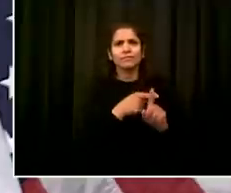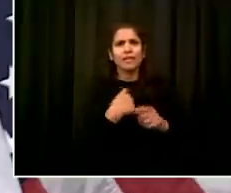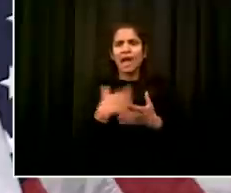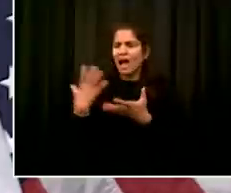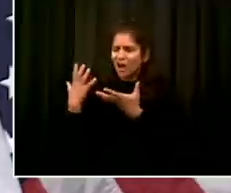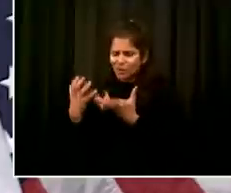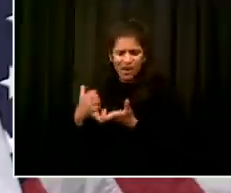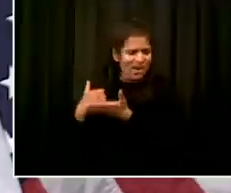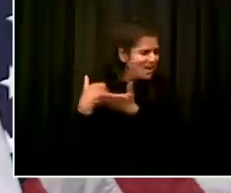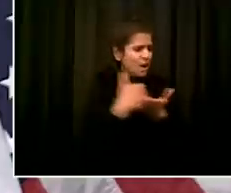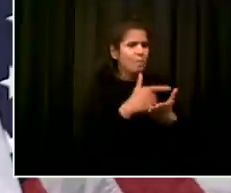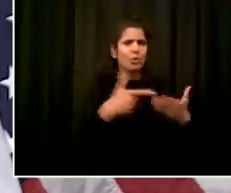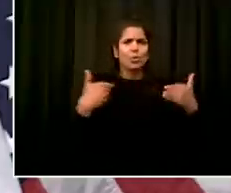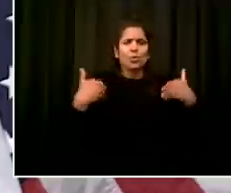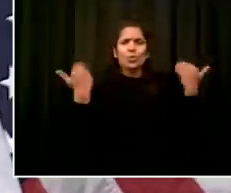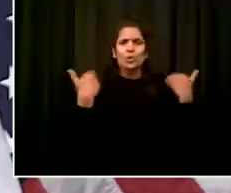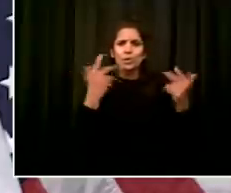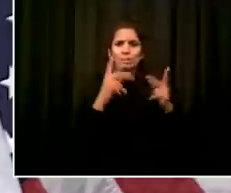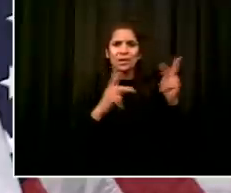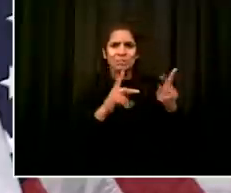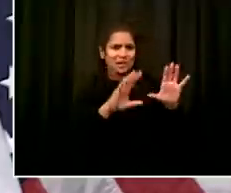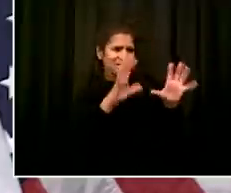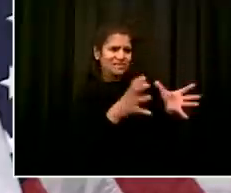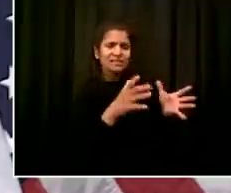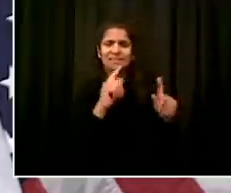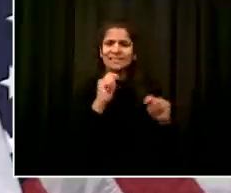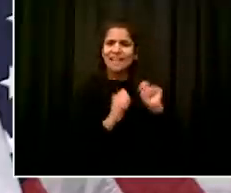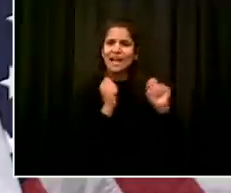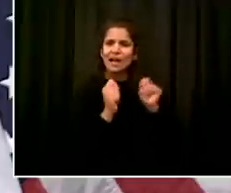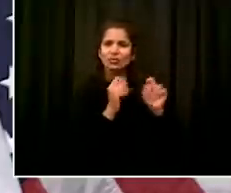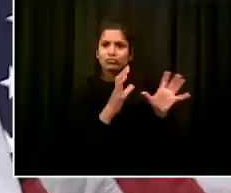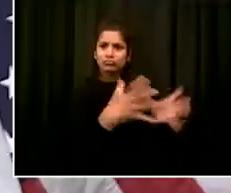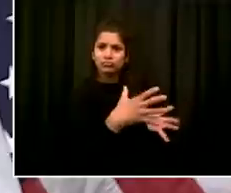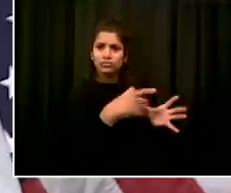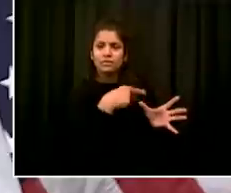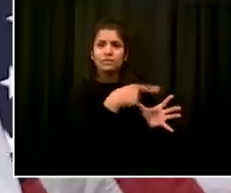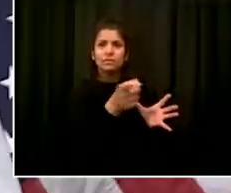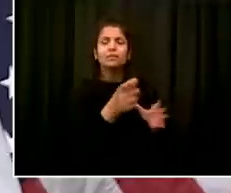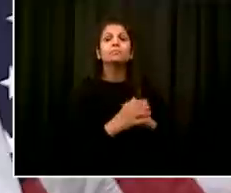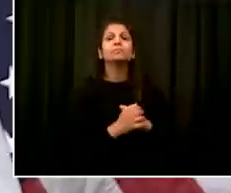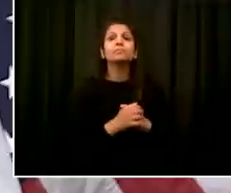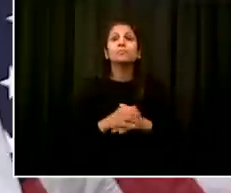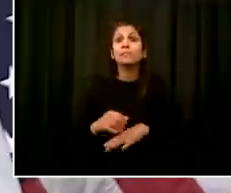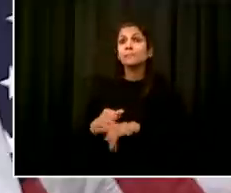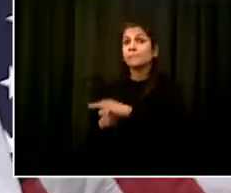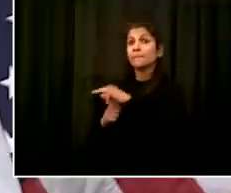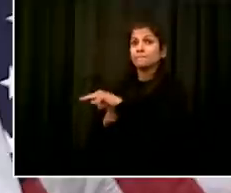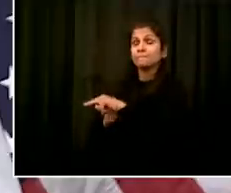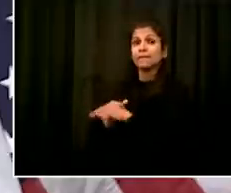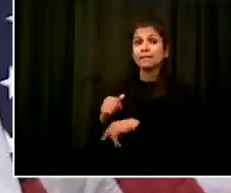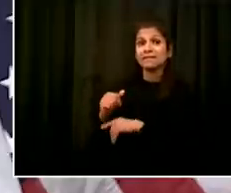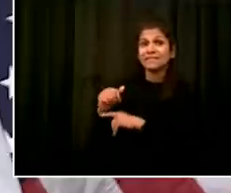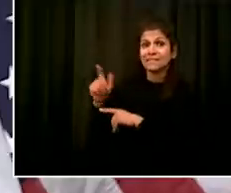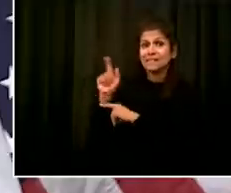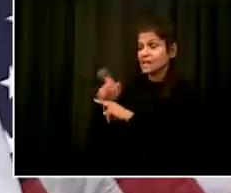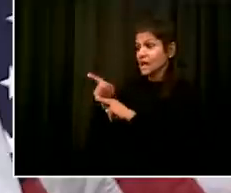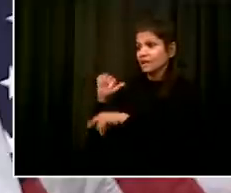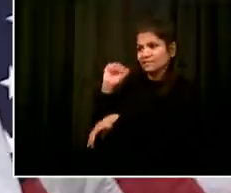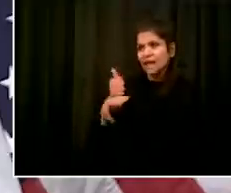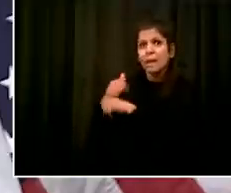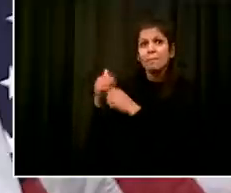been deeply implemented right now had it not been for a global pandemic. But the plan is